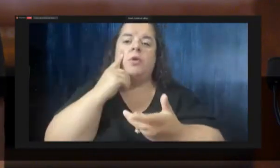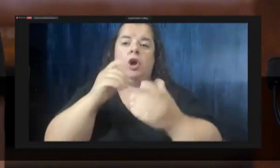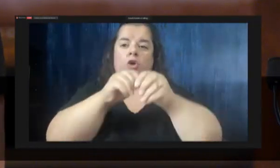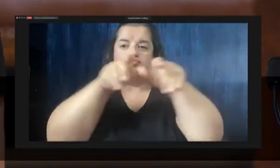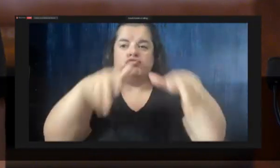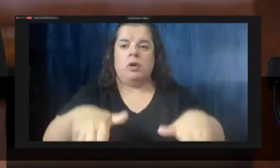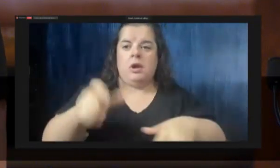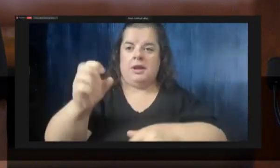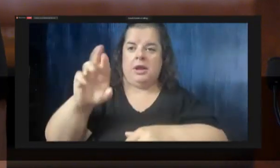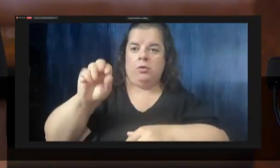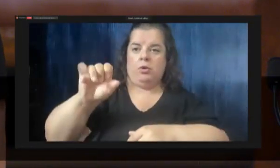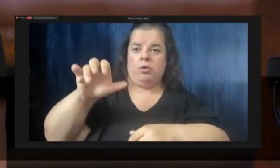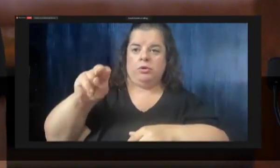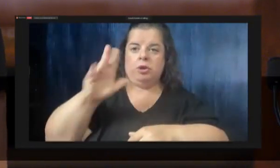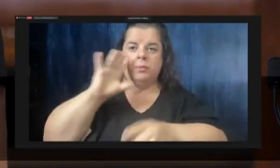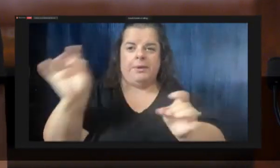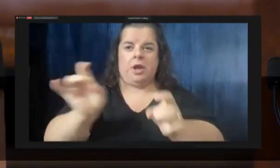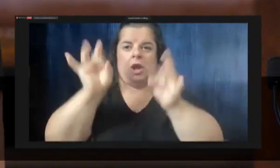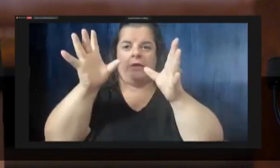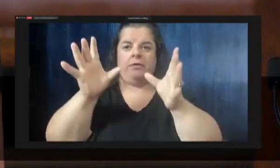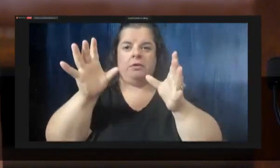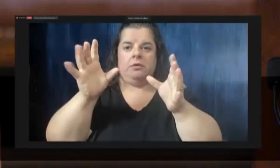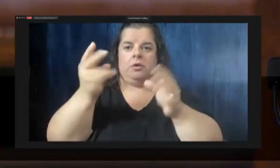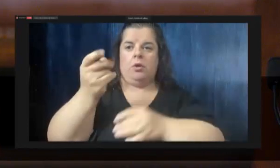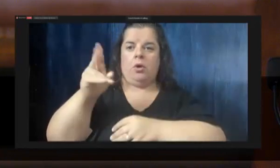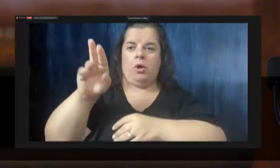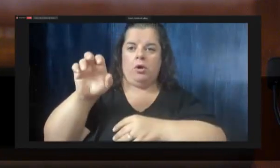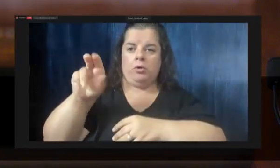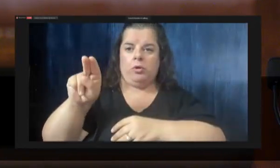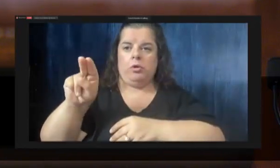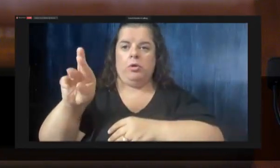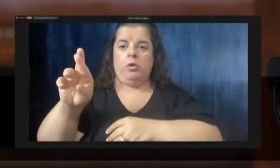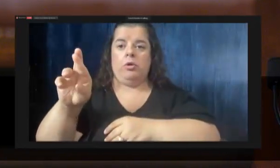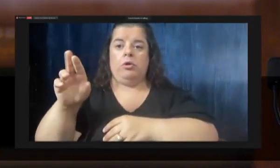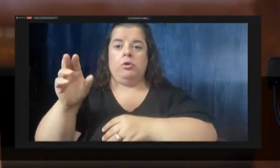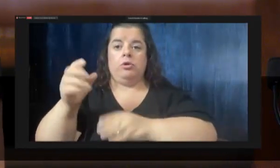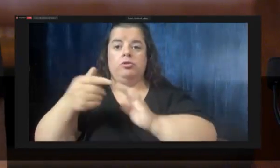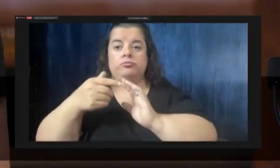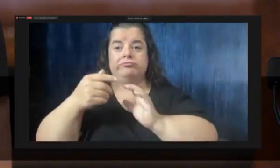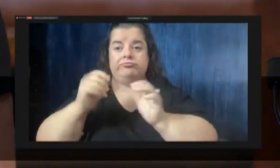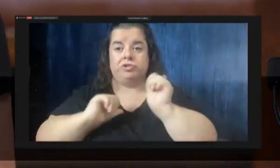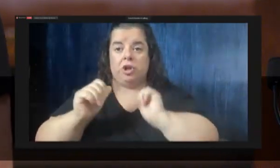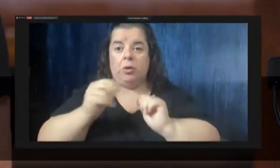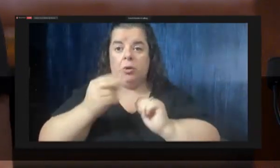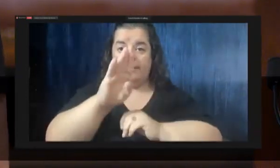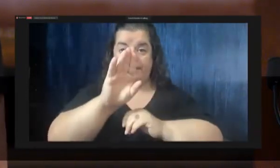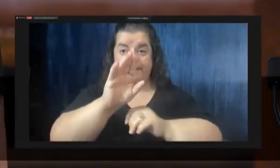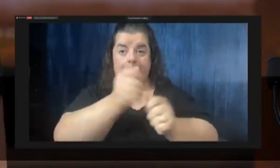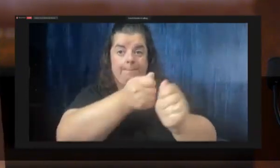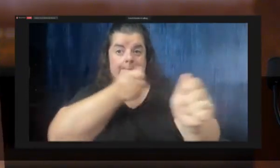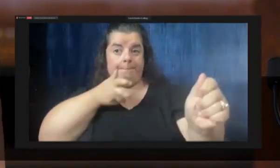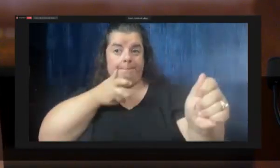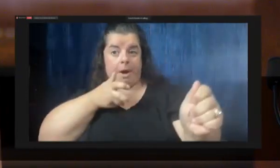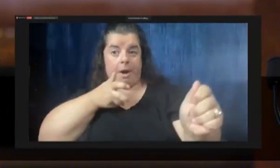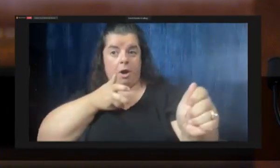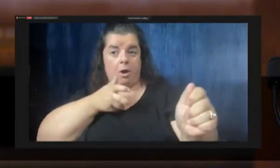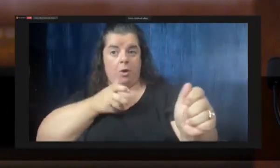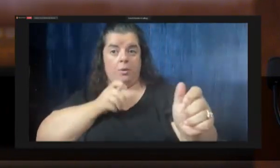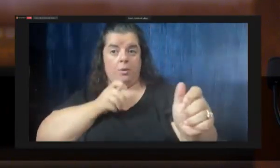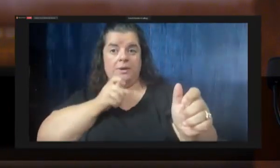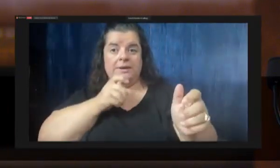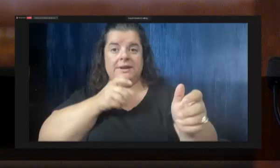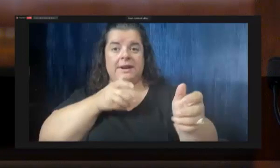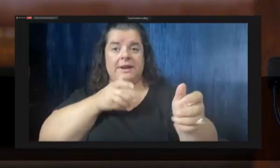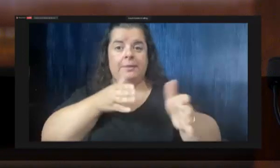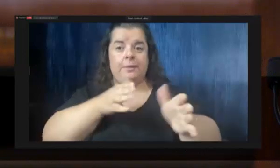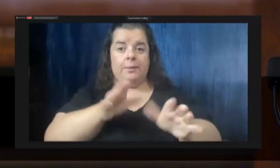is going to be a bloody horror show. Bow hunting is not the way to do this. There are going to be injured and dying deer coming